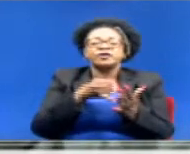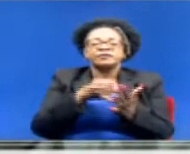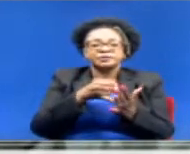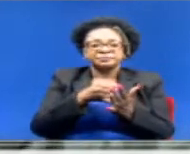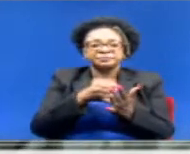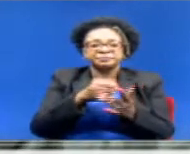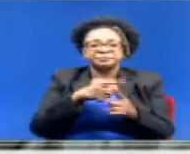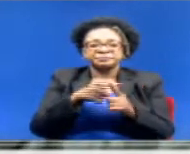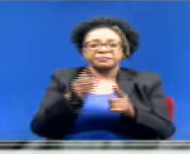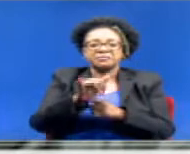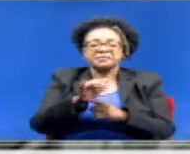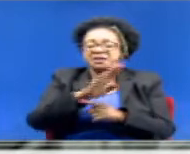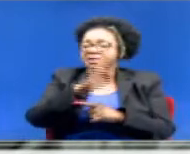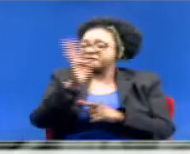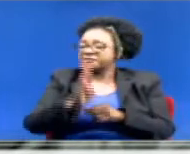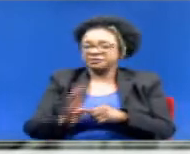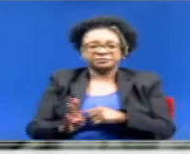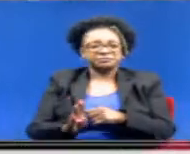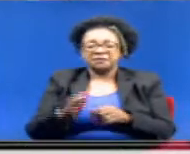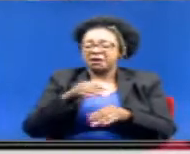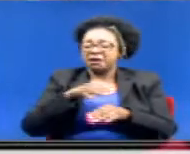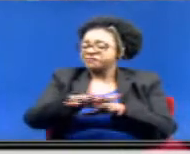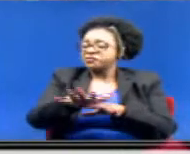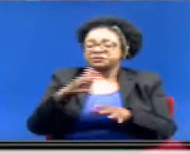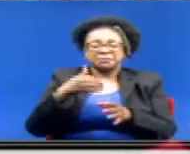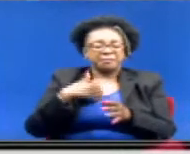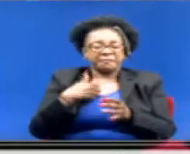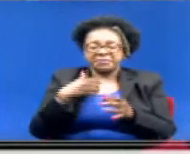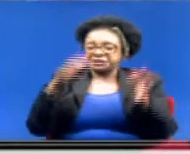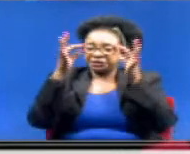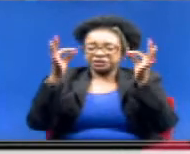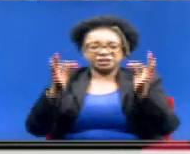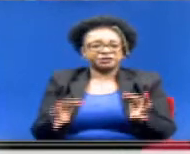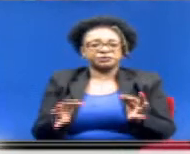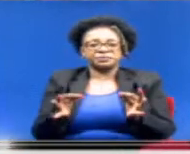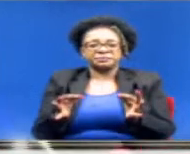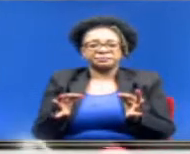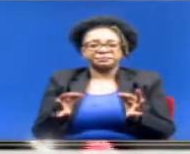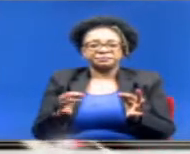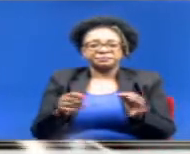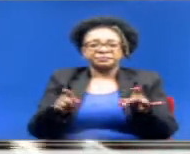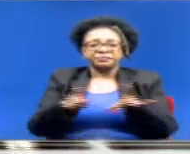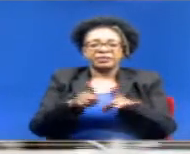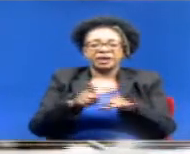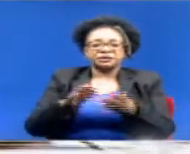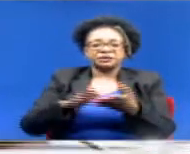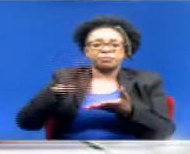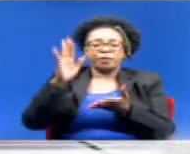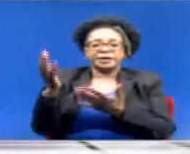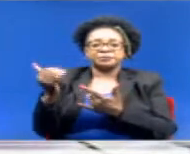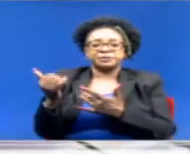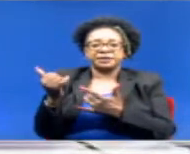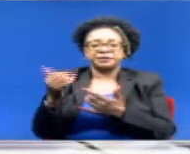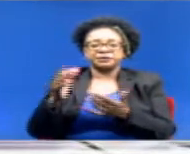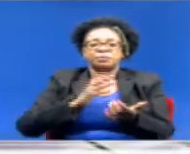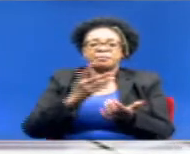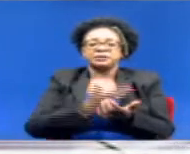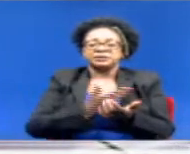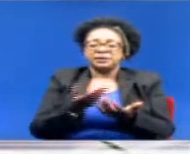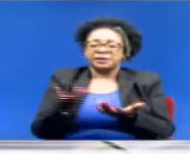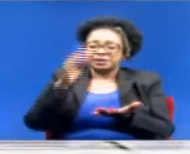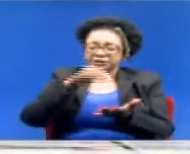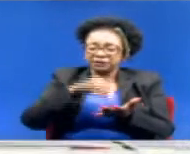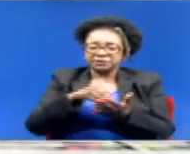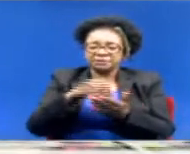that has never influenced my decision. The answer to kama ilivyotarajiwa na wengi, wanakamati hii walirejelea kesi za